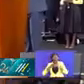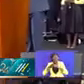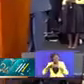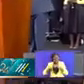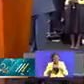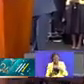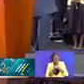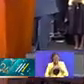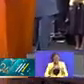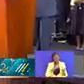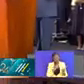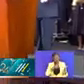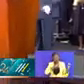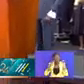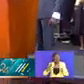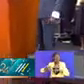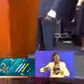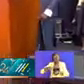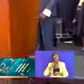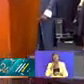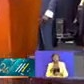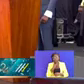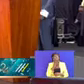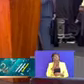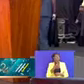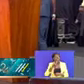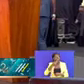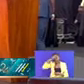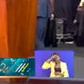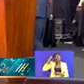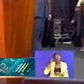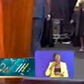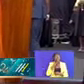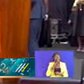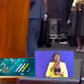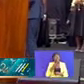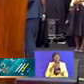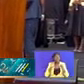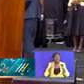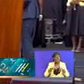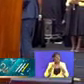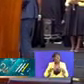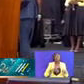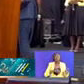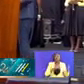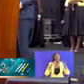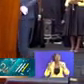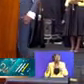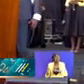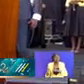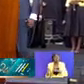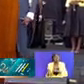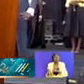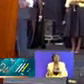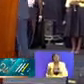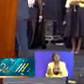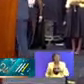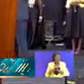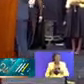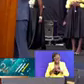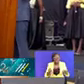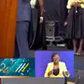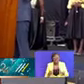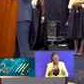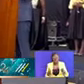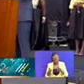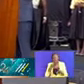into what we call the moves of men because men can also move move there are territories where